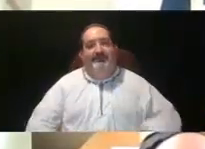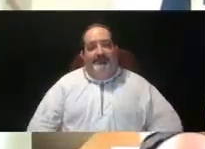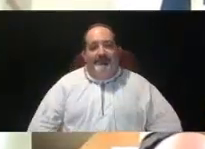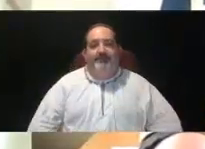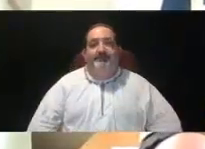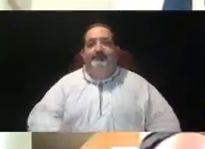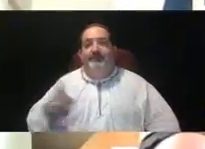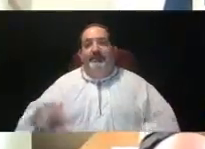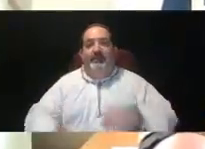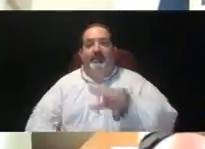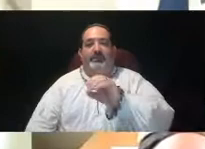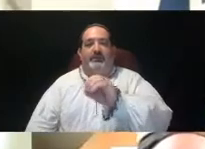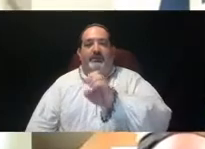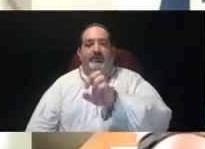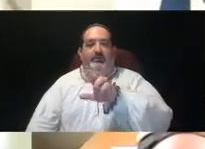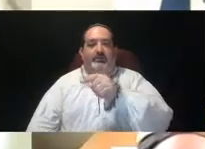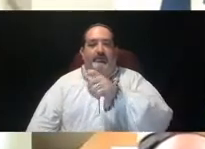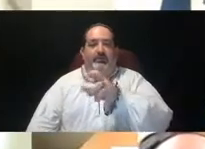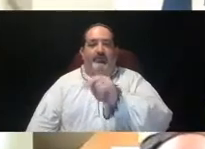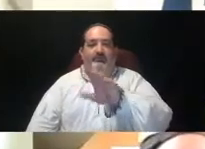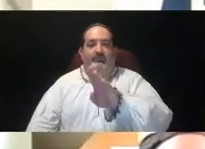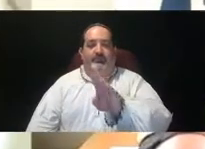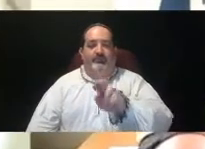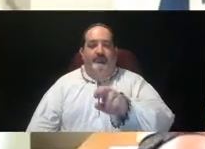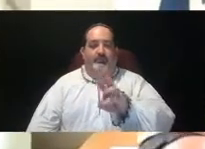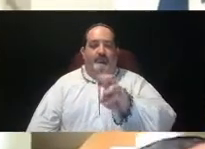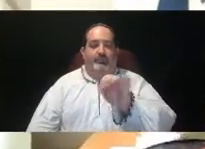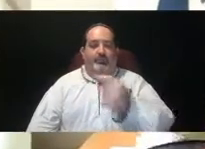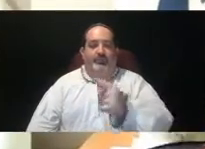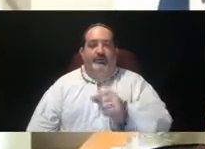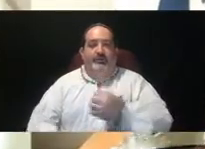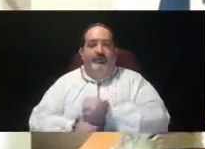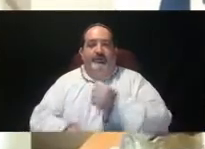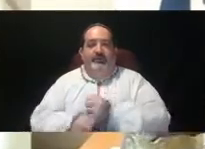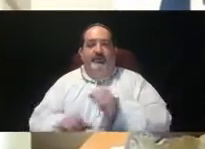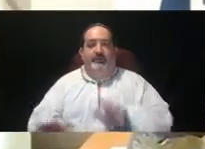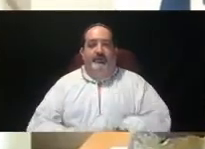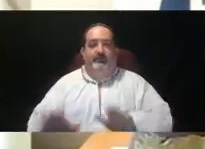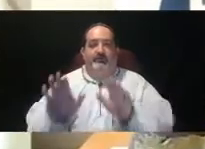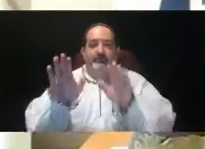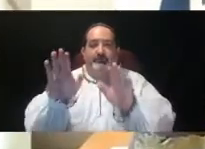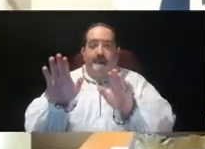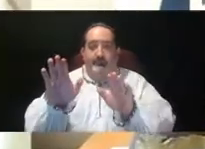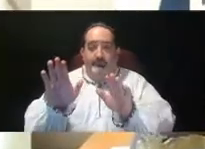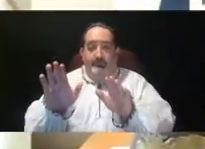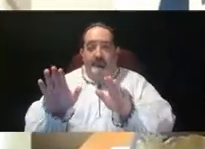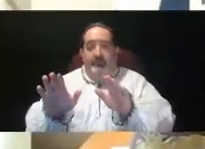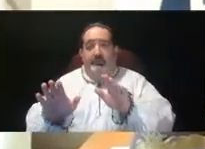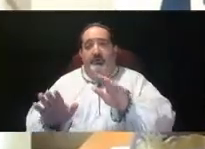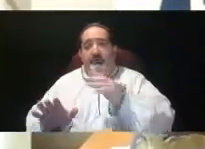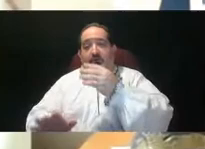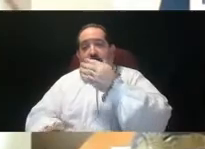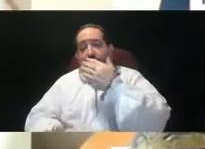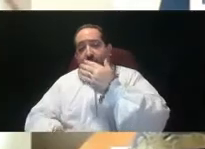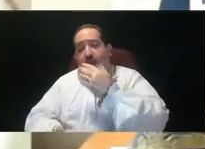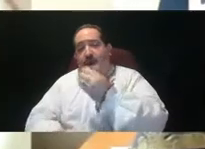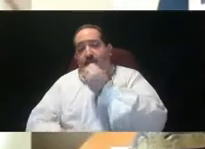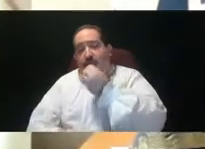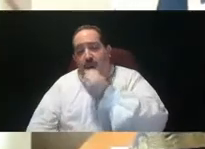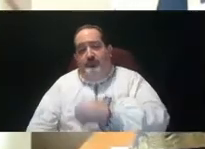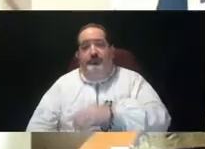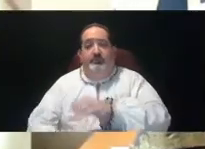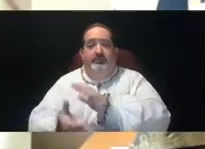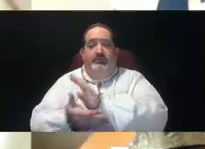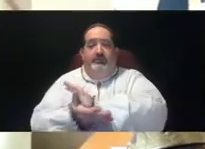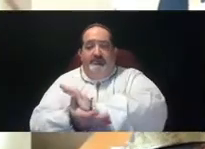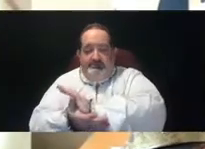you. In Oregon, for your brewing, you make some fantastic fermented foods and cheeses, and